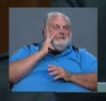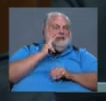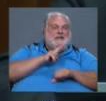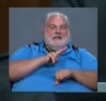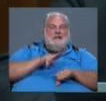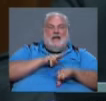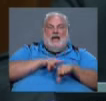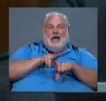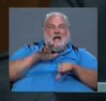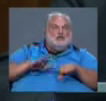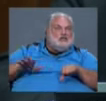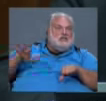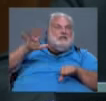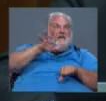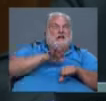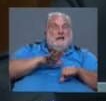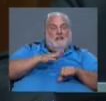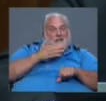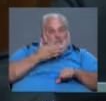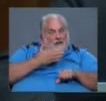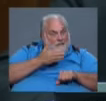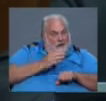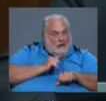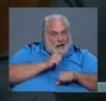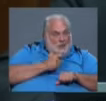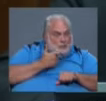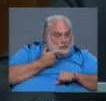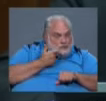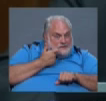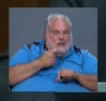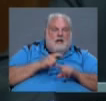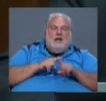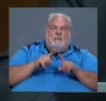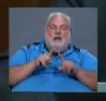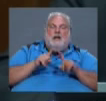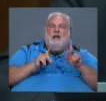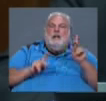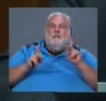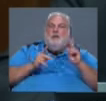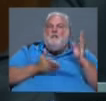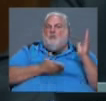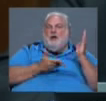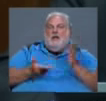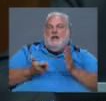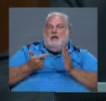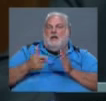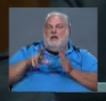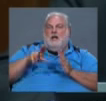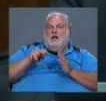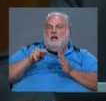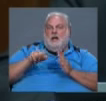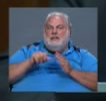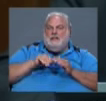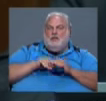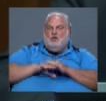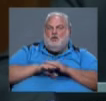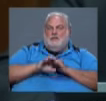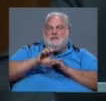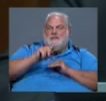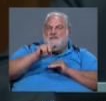nationally, thank God not recently, but people bringing guns into city